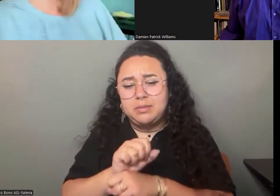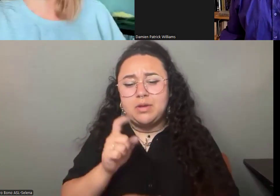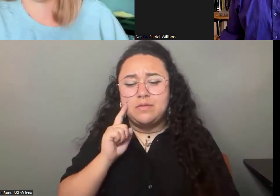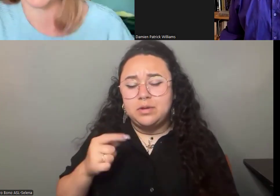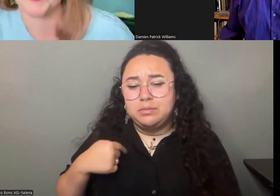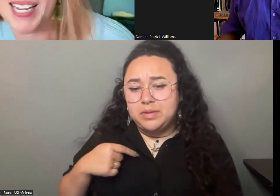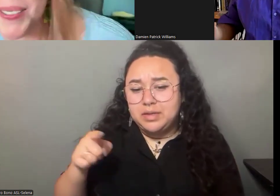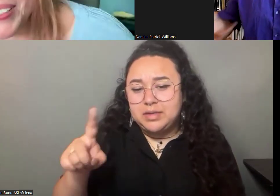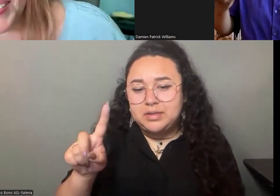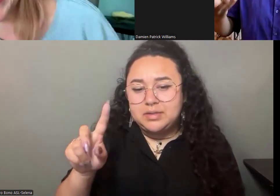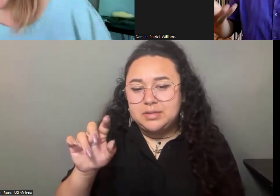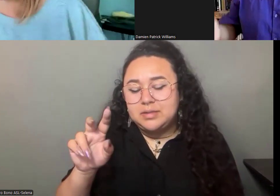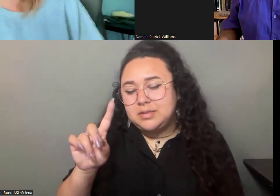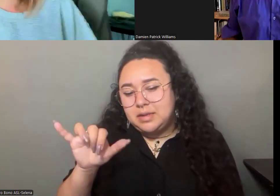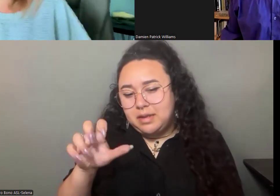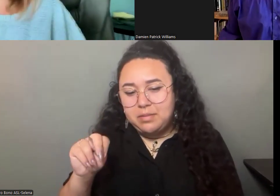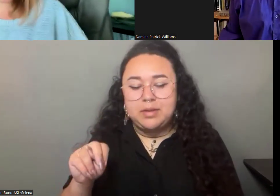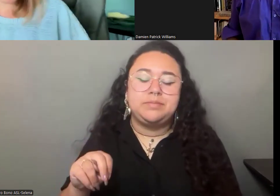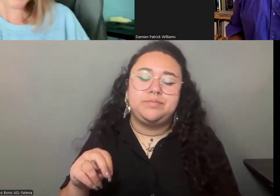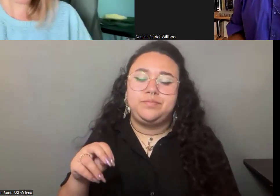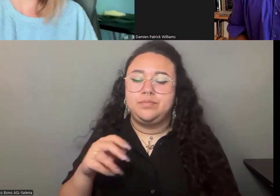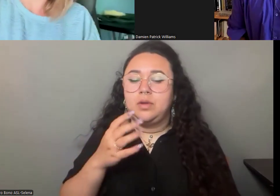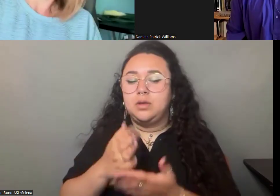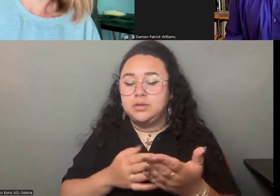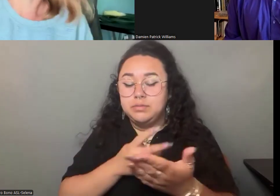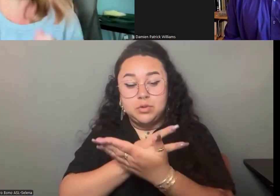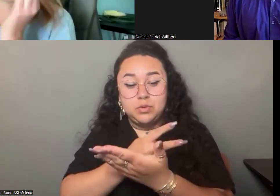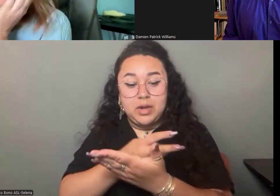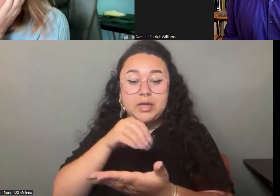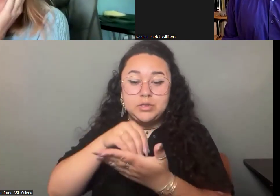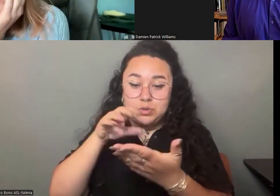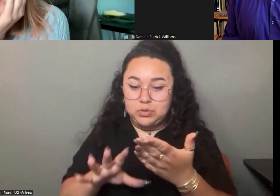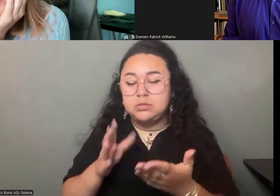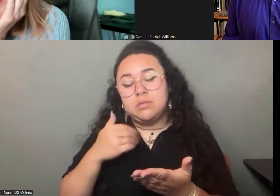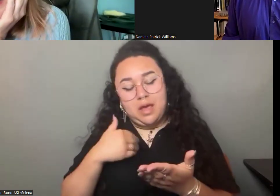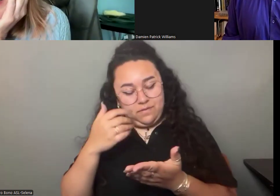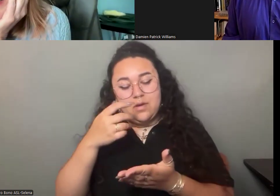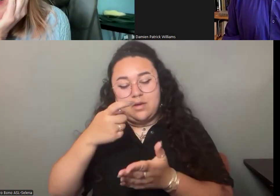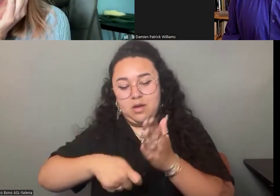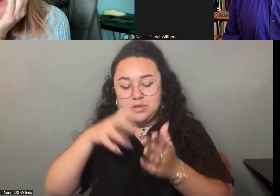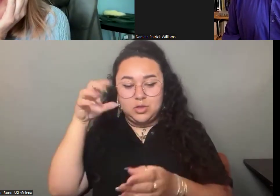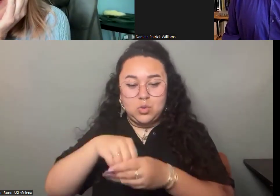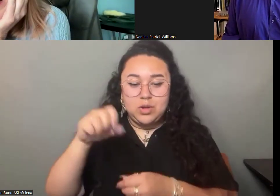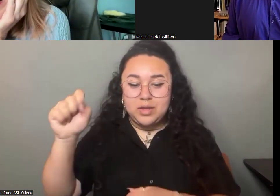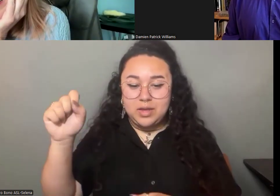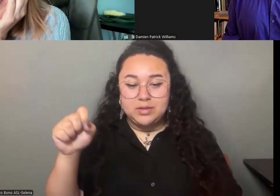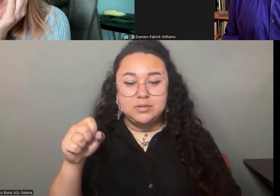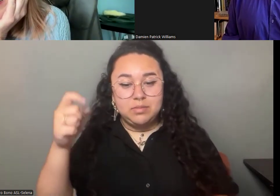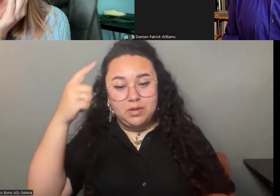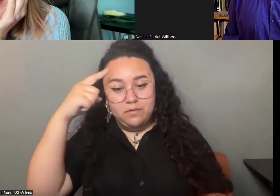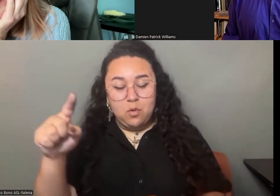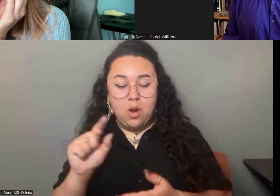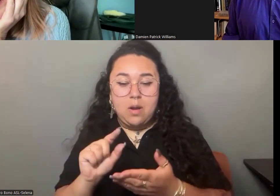and me and some graduate students, right? So there is a cost to it. But I also think like in terms of